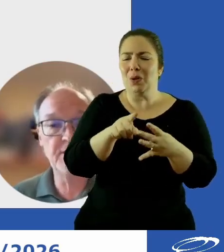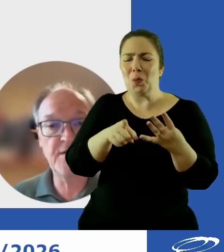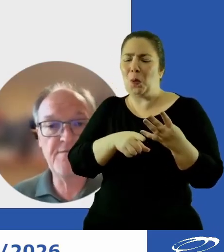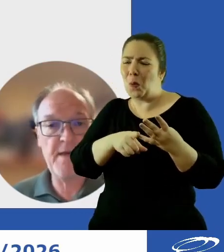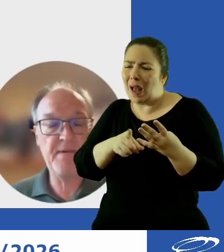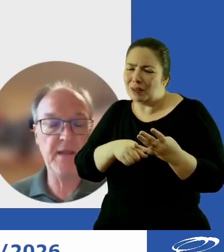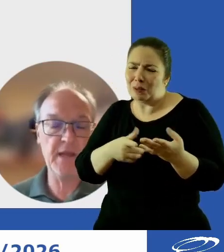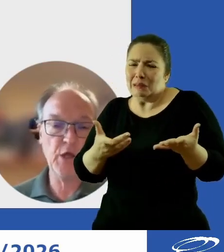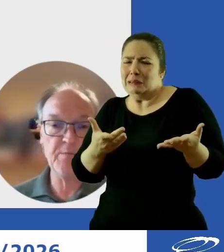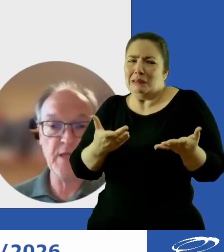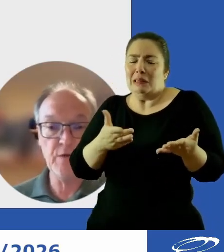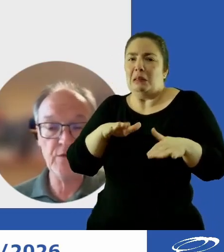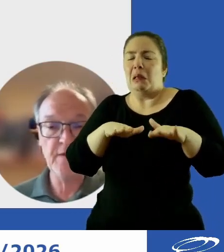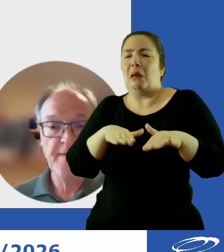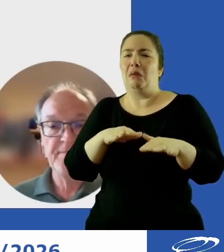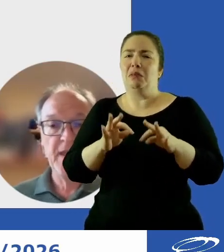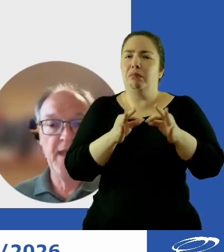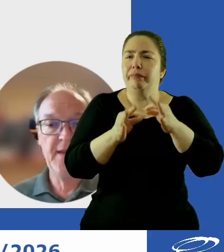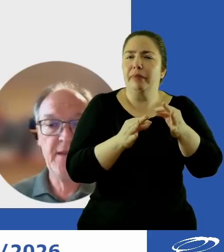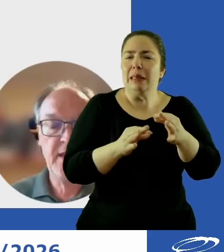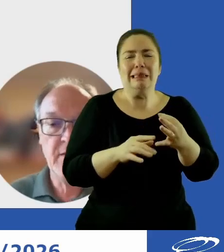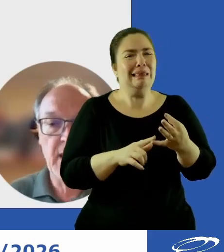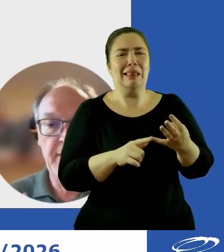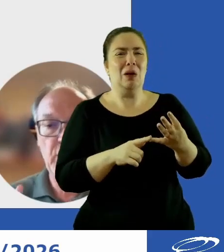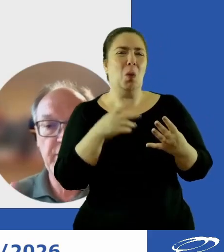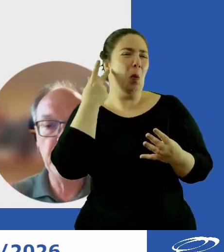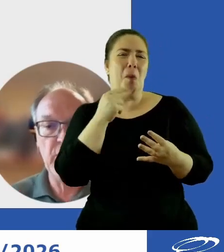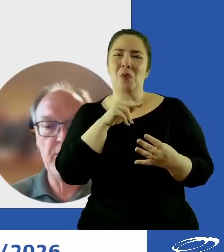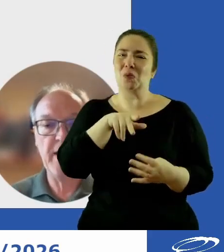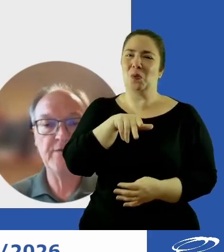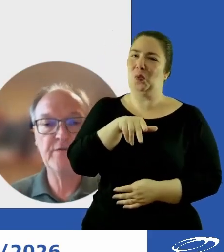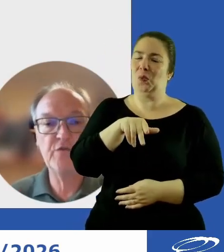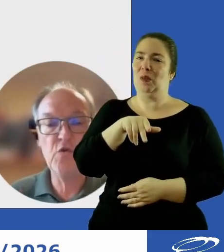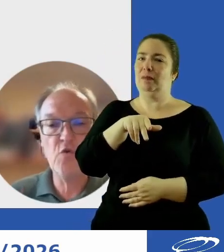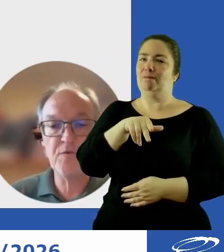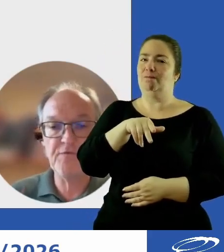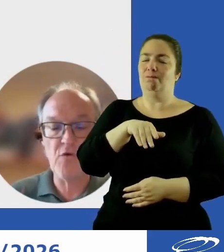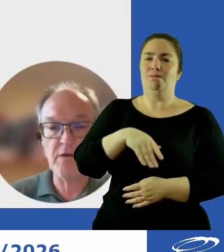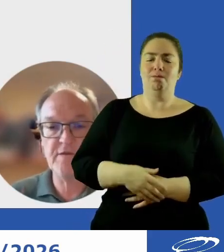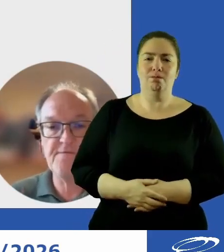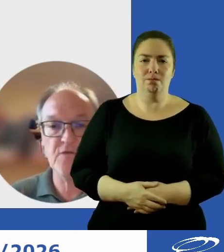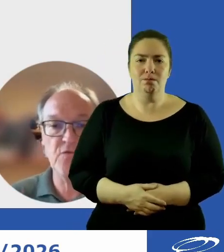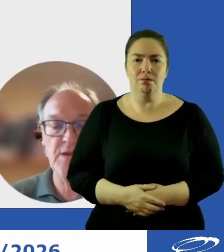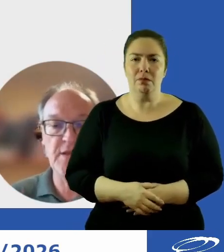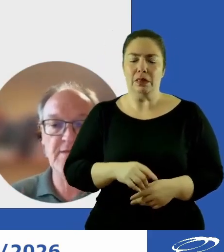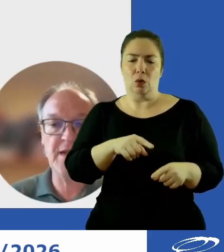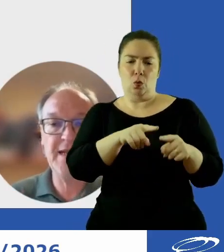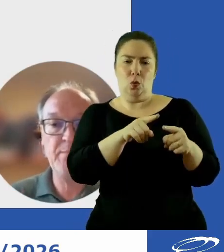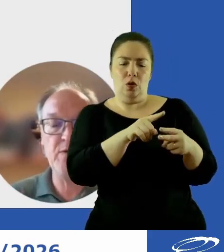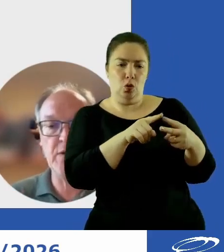fluorinolines and rifampin cannot be used? And here I'm going to talk about 2 groups of drugs. The first one is